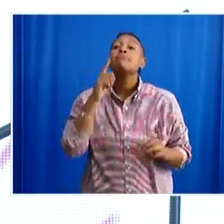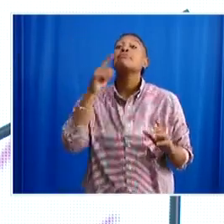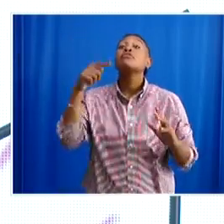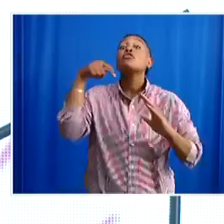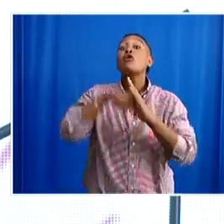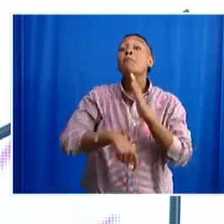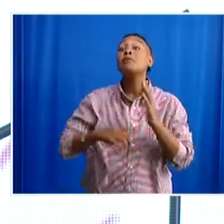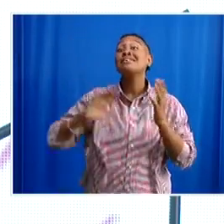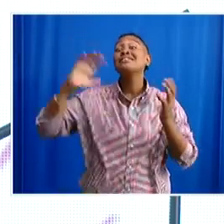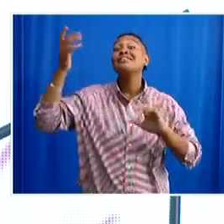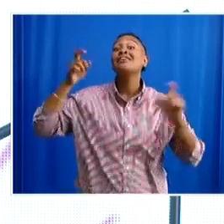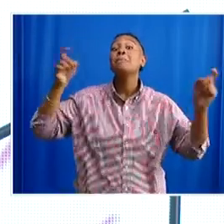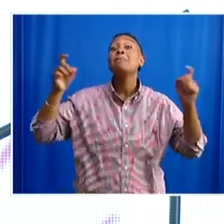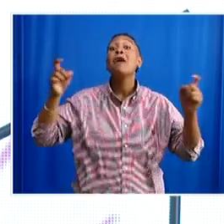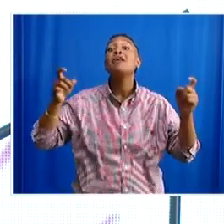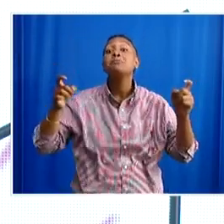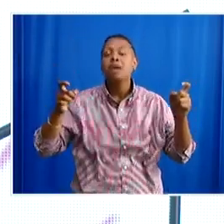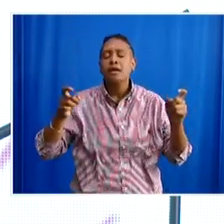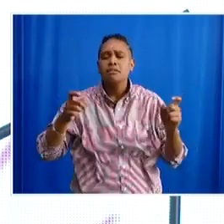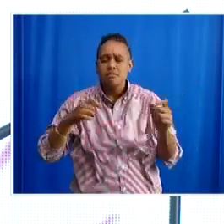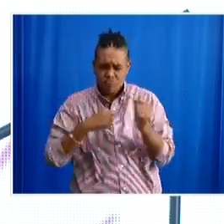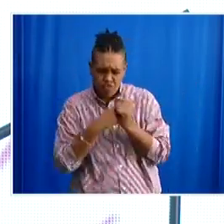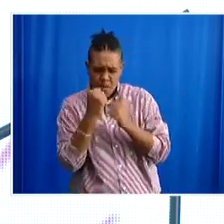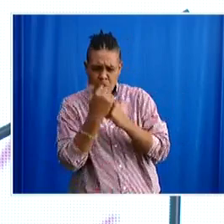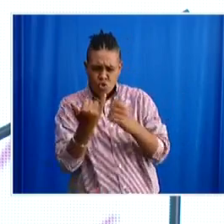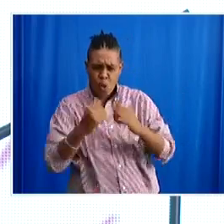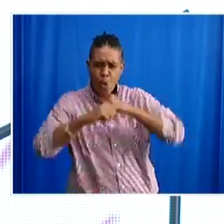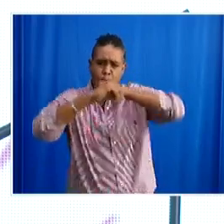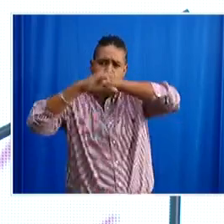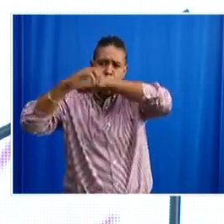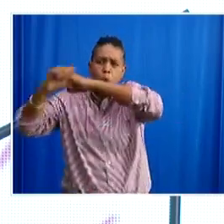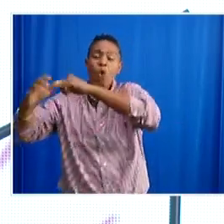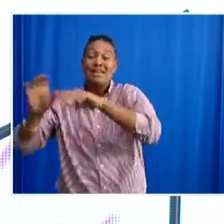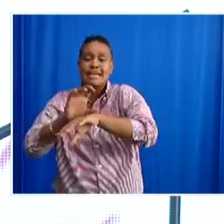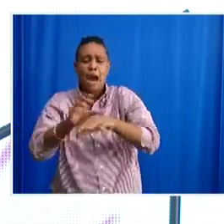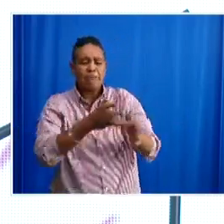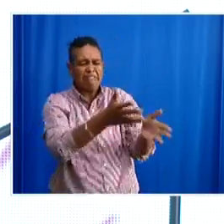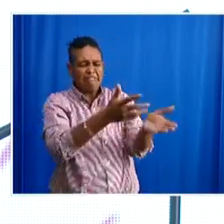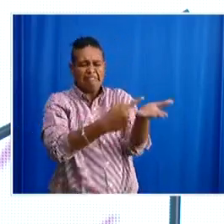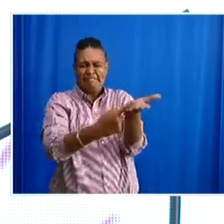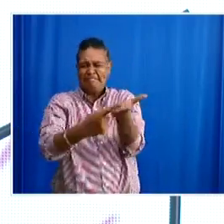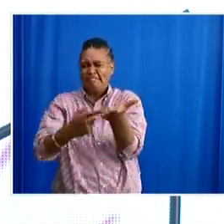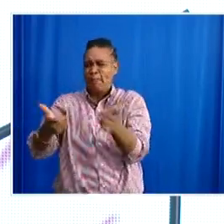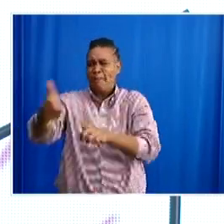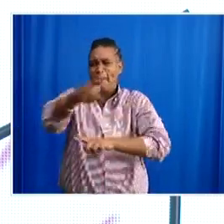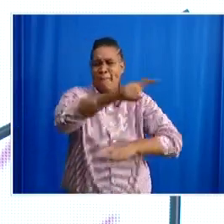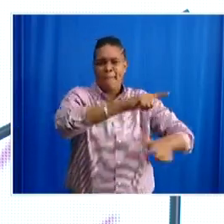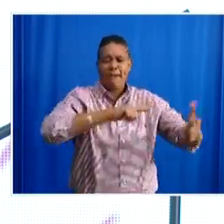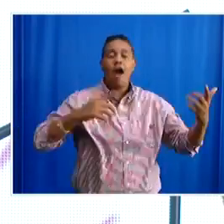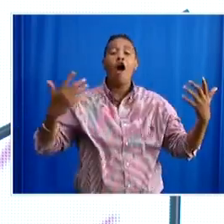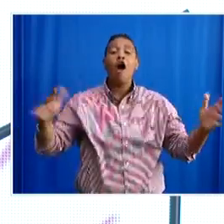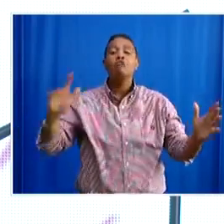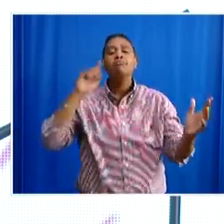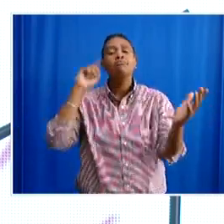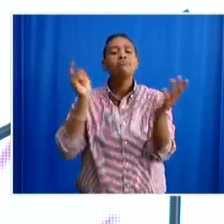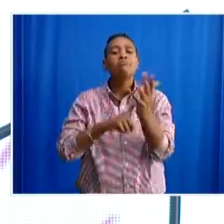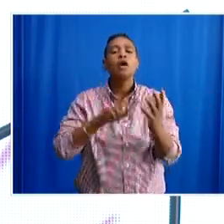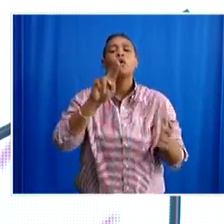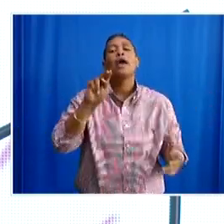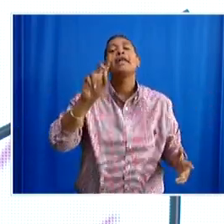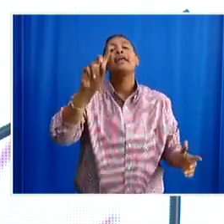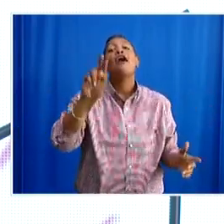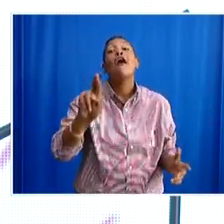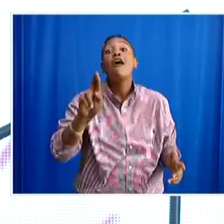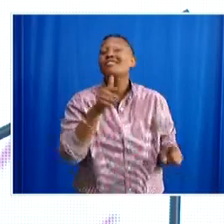is promoted and being advanced throughout the region, and it has been officially recognized by UNDRR as a